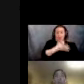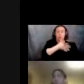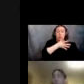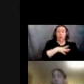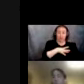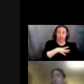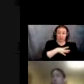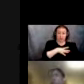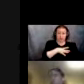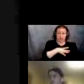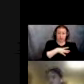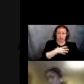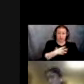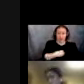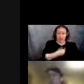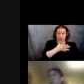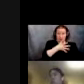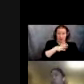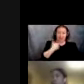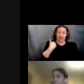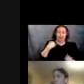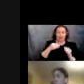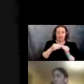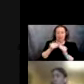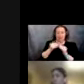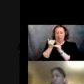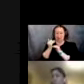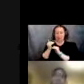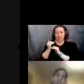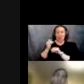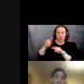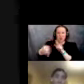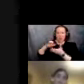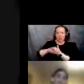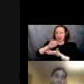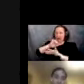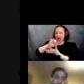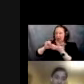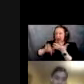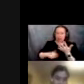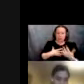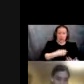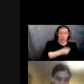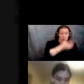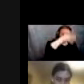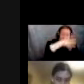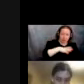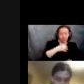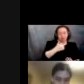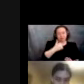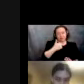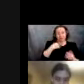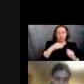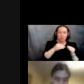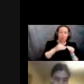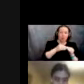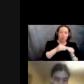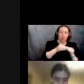racial groups that they couldn't intermarry with, while white men had a little more freedom to intermarry with different groups.